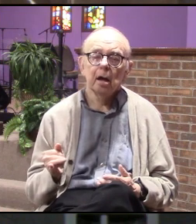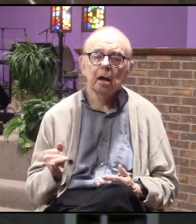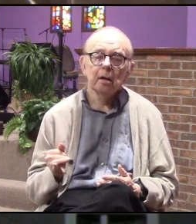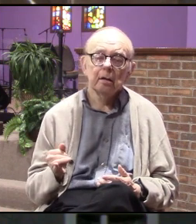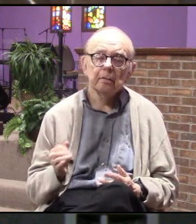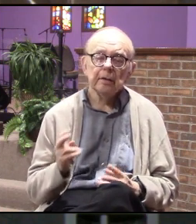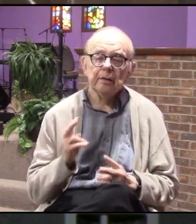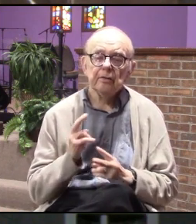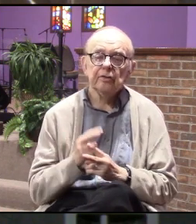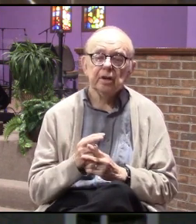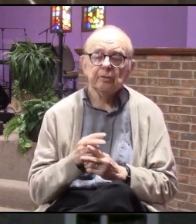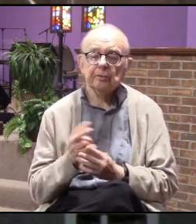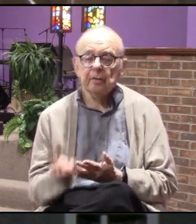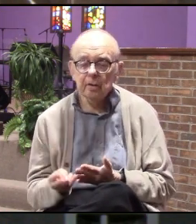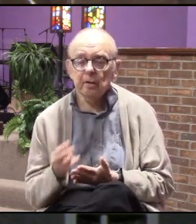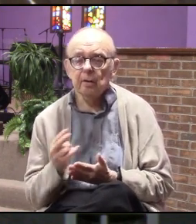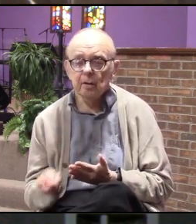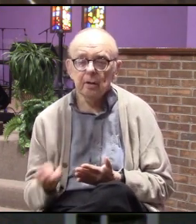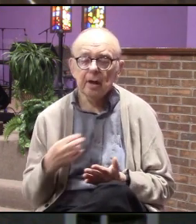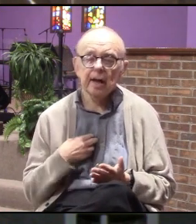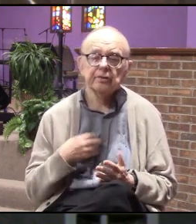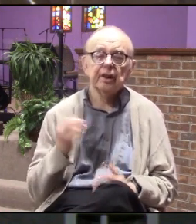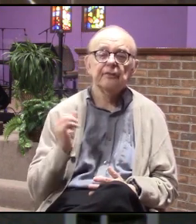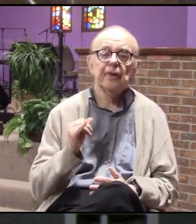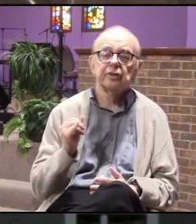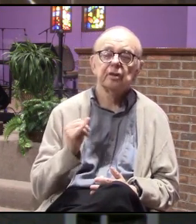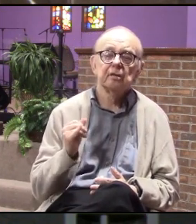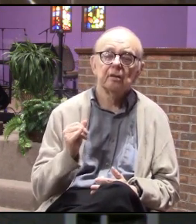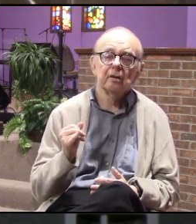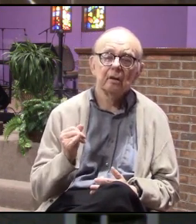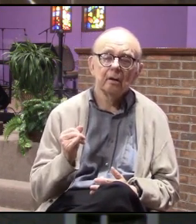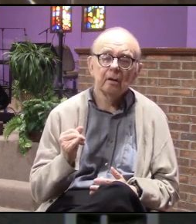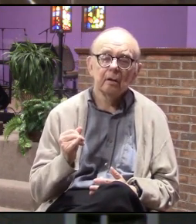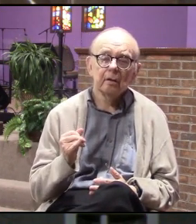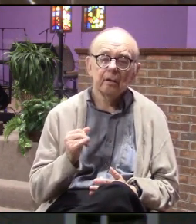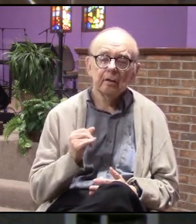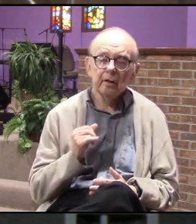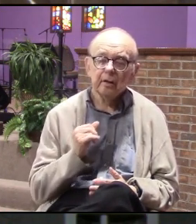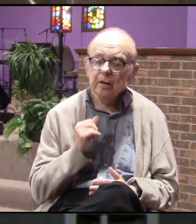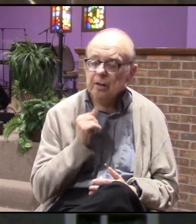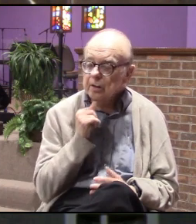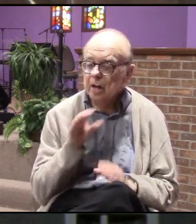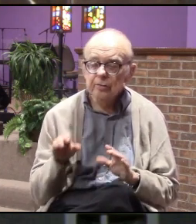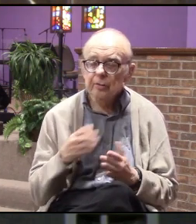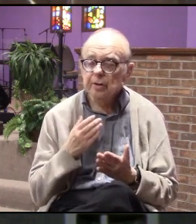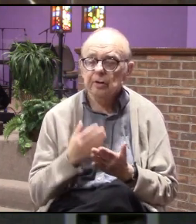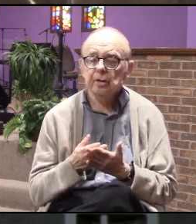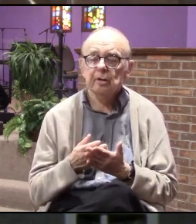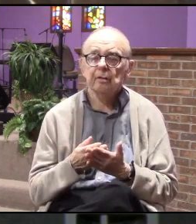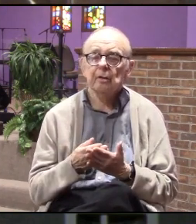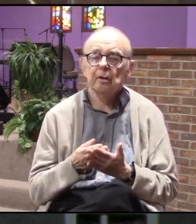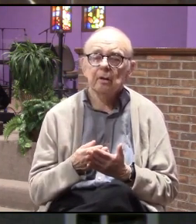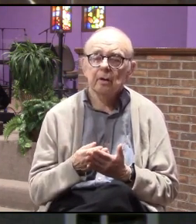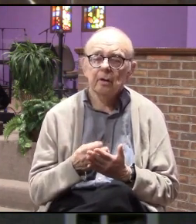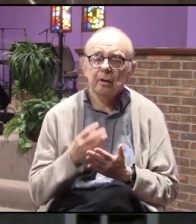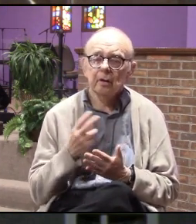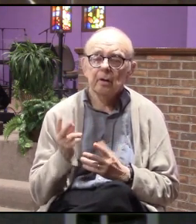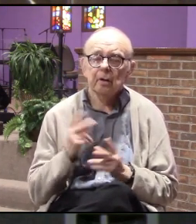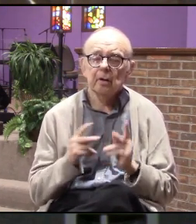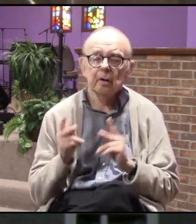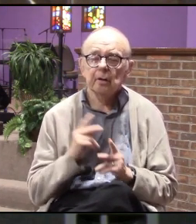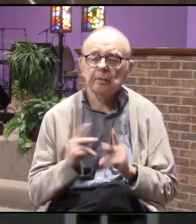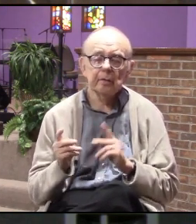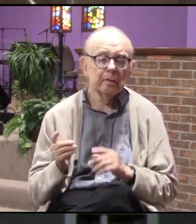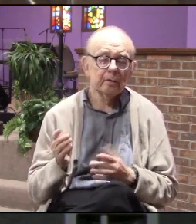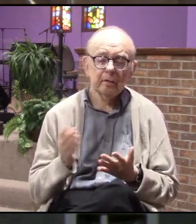she keeps falling. She has an infection. She's not doing well. We're seeing people